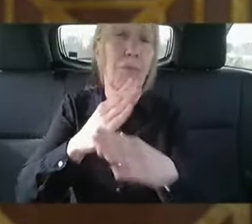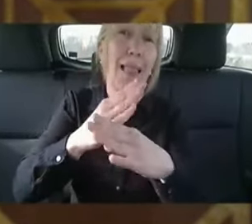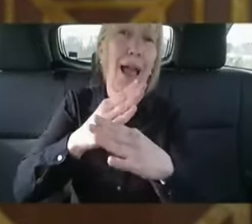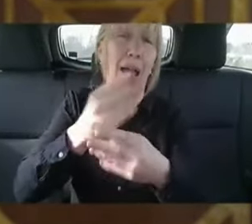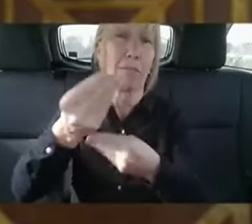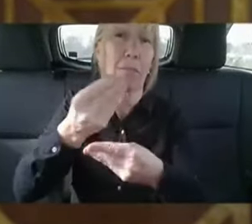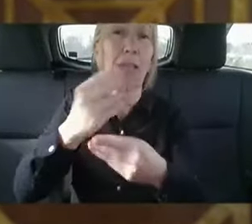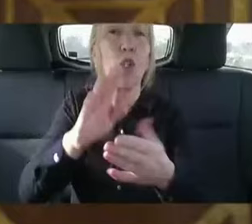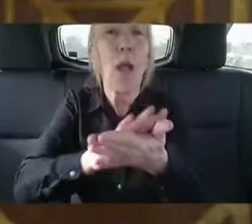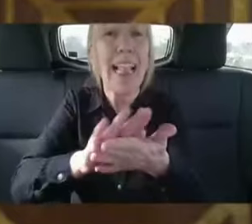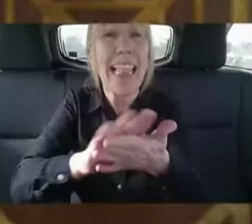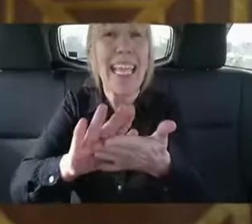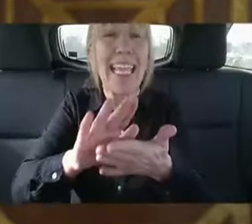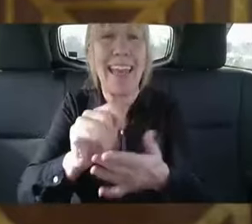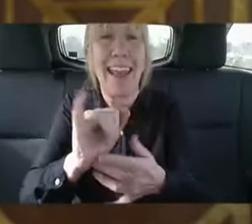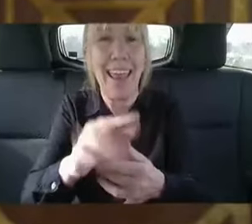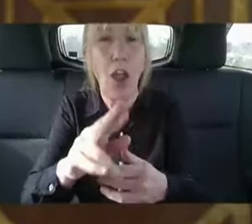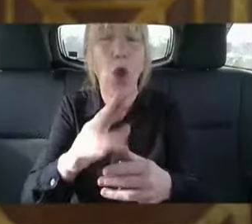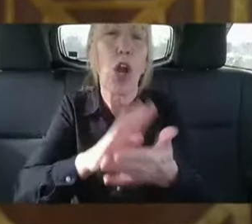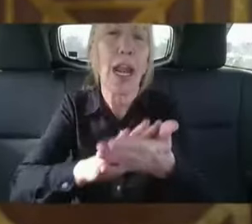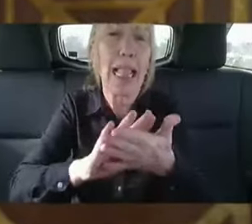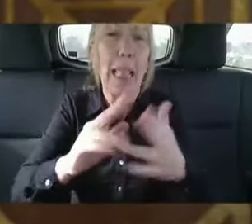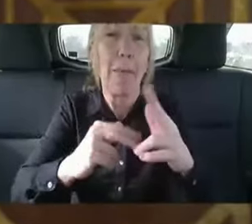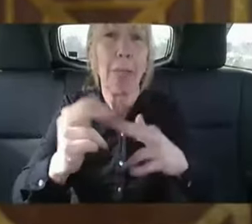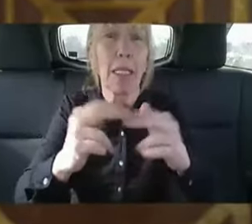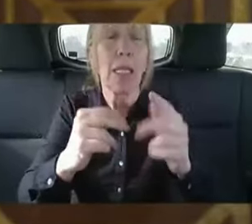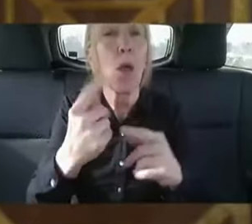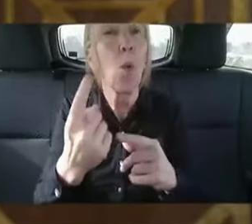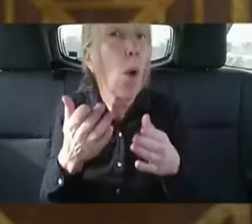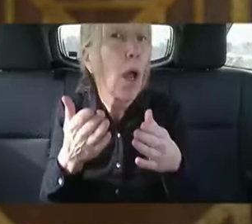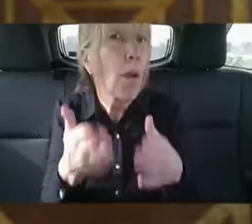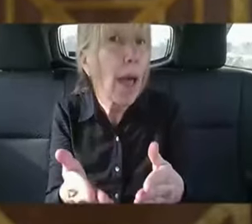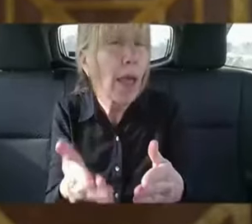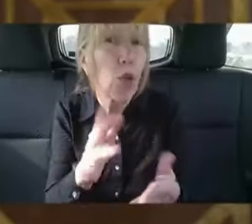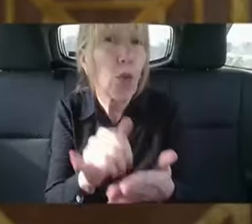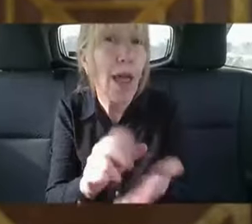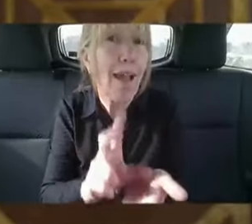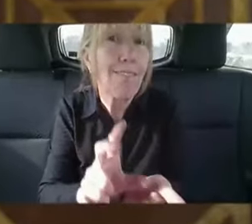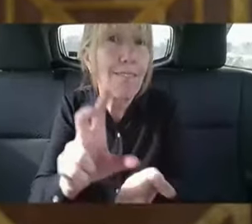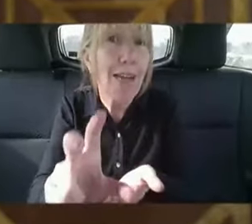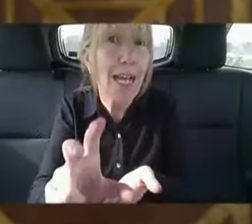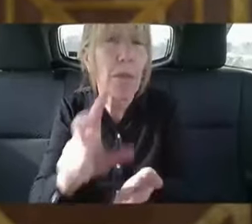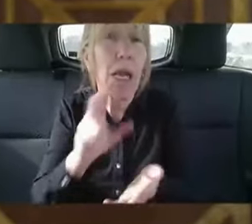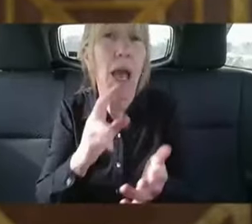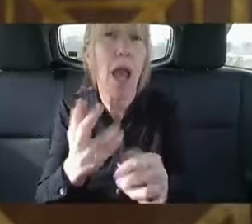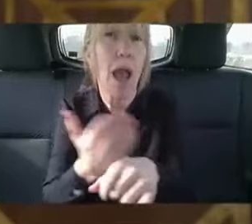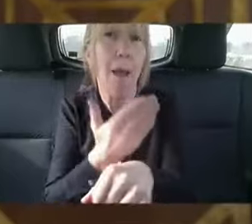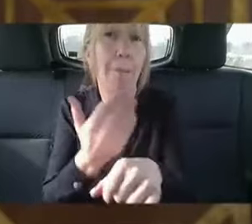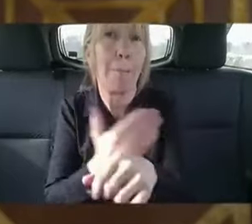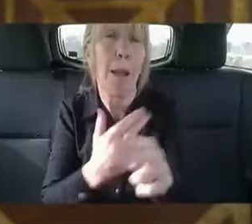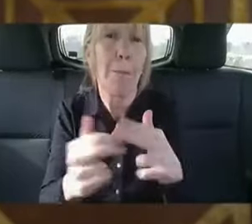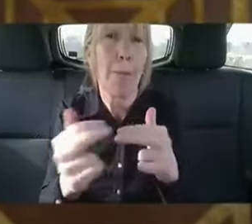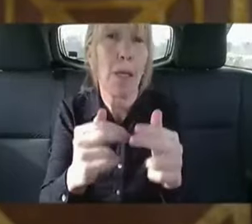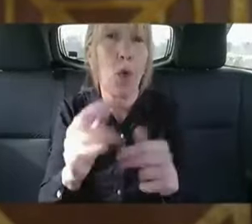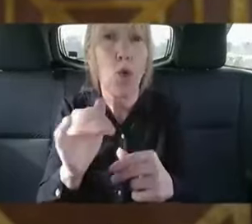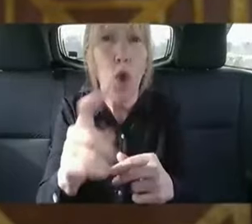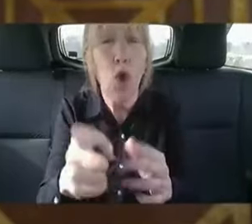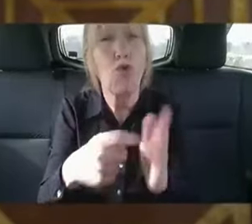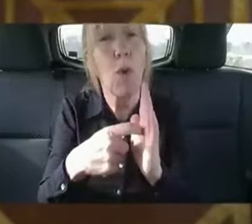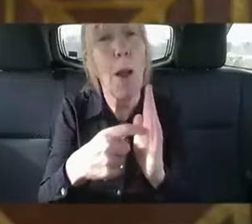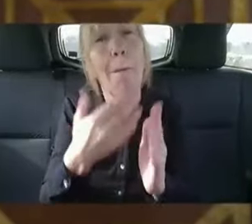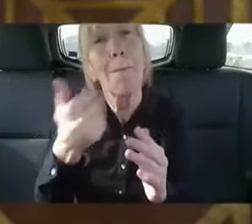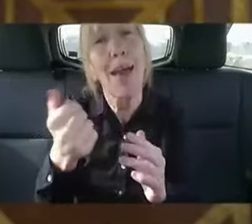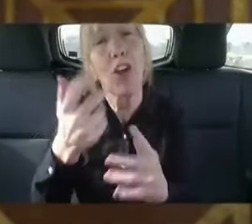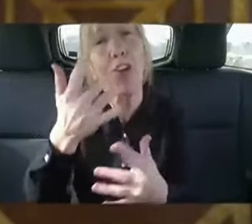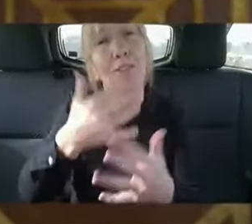in indoor buildings. And one of the pathways to do that is investment and updating building codes to require better ventilation and air